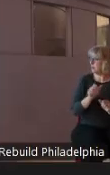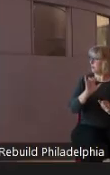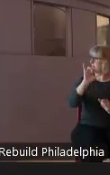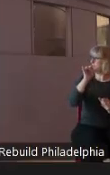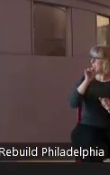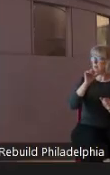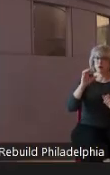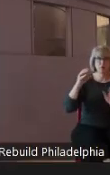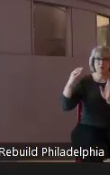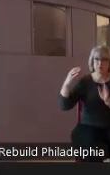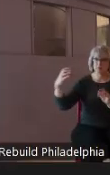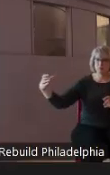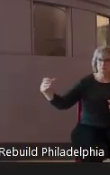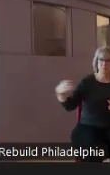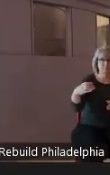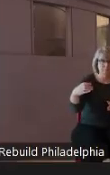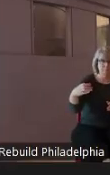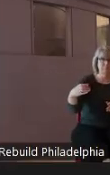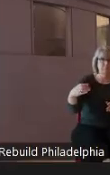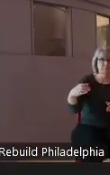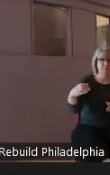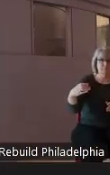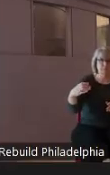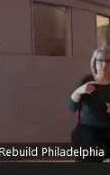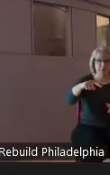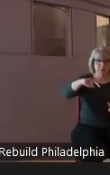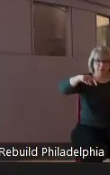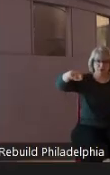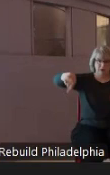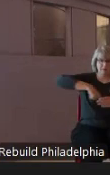yellow rectangle around the